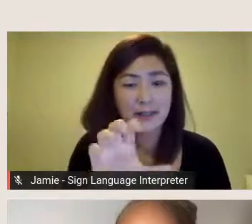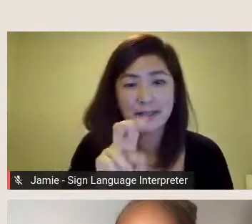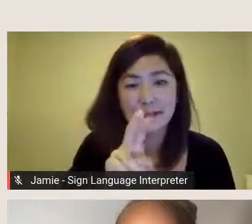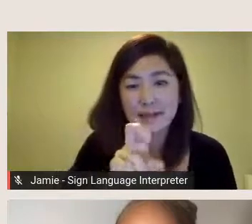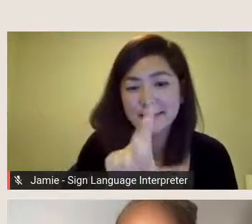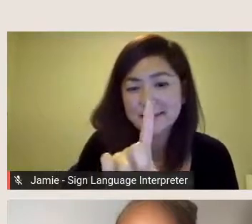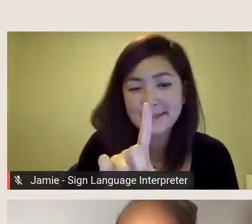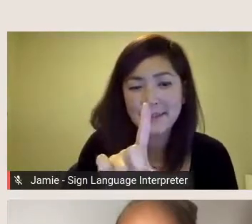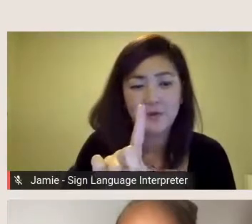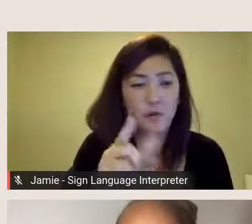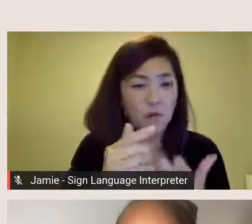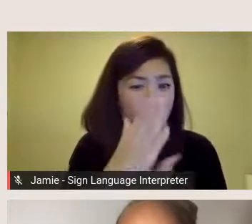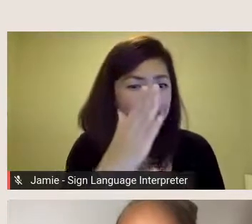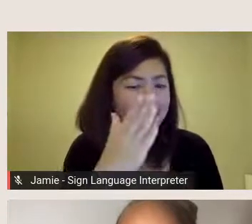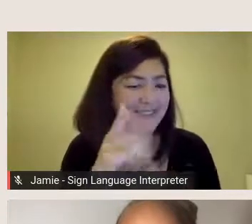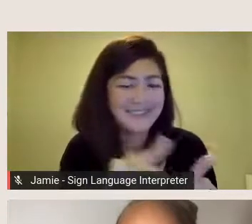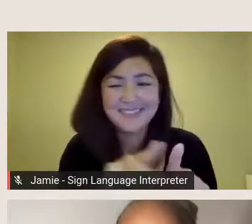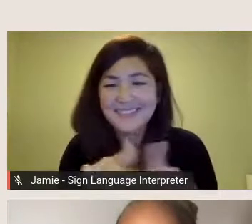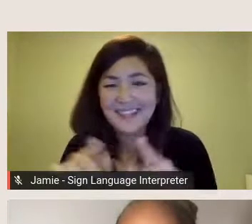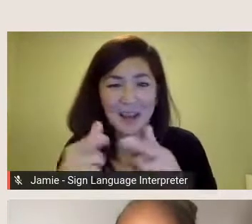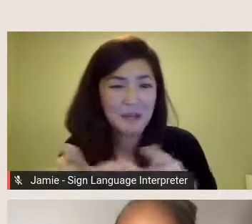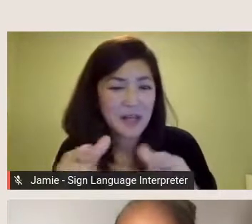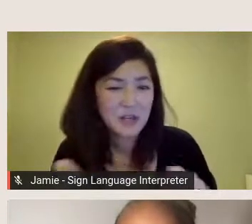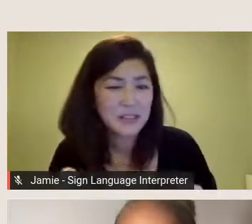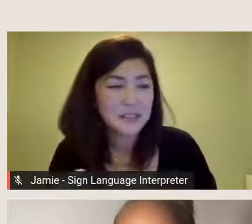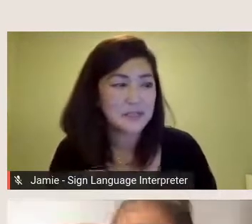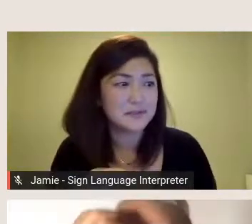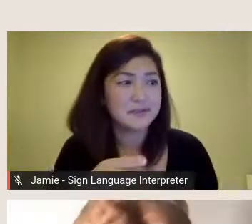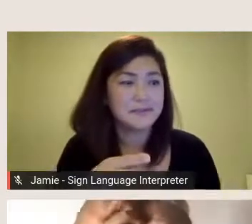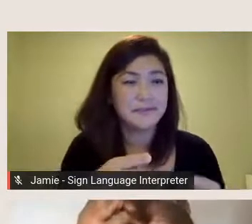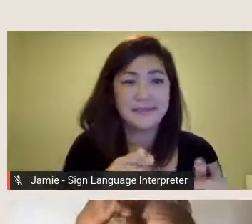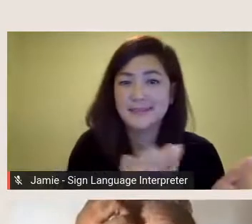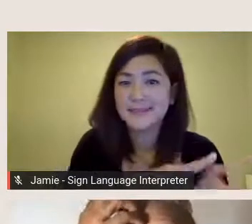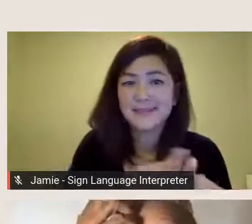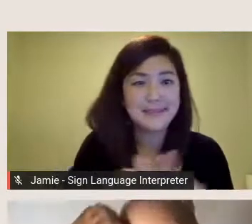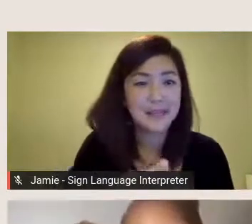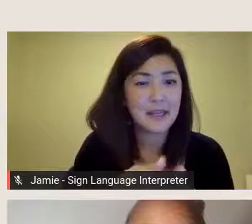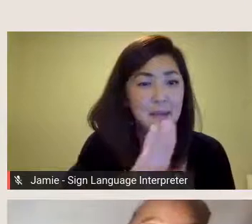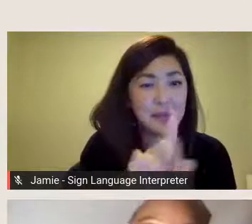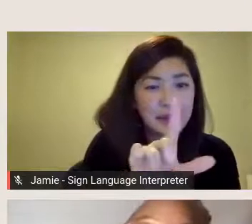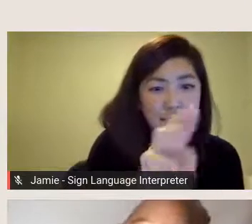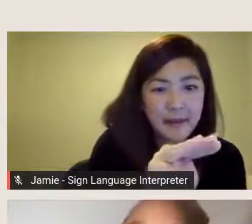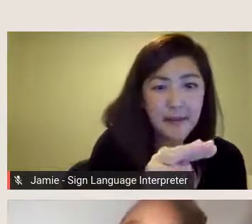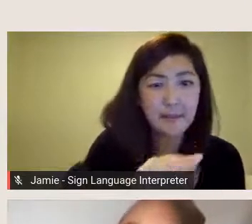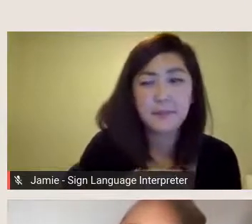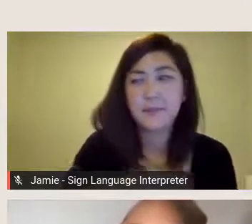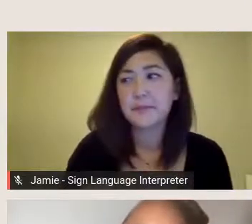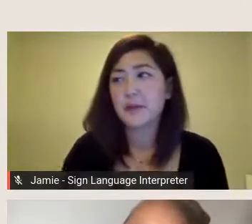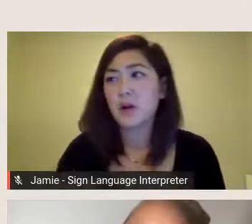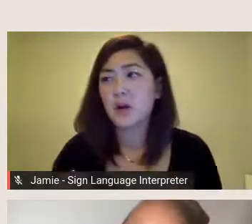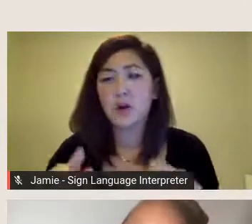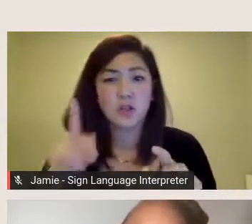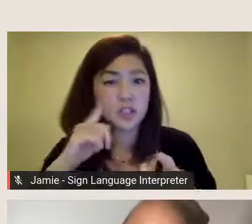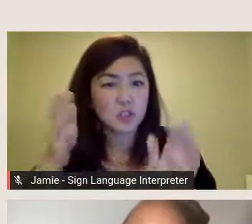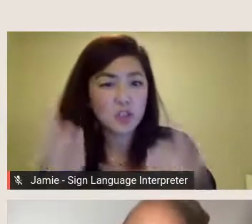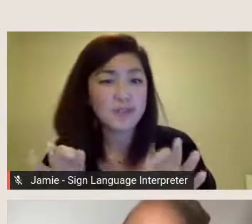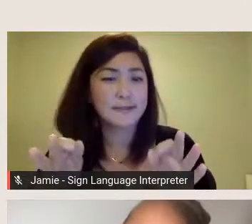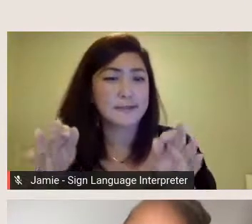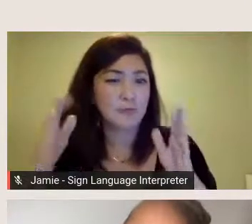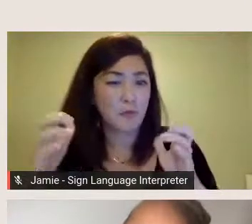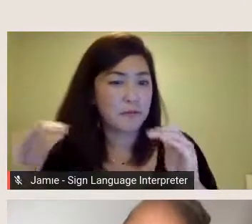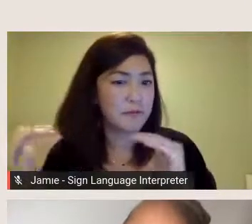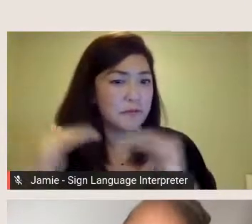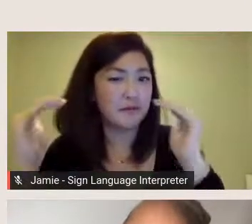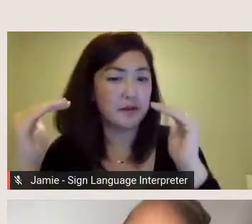and like rhetoric that you would see in like Black Lives Matter protests, or like this idea of justice, especially, which is kind